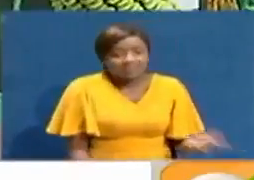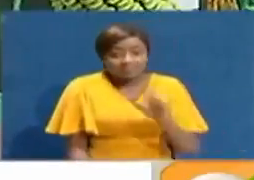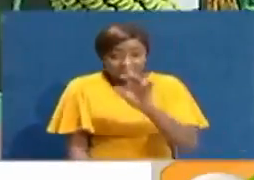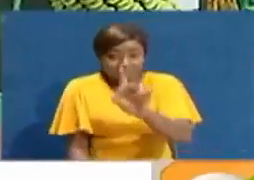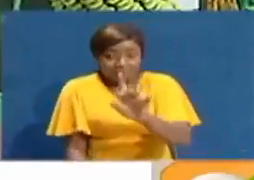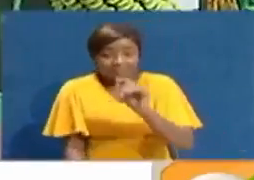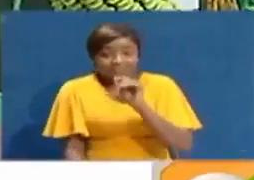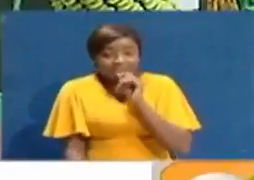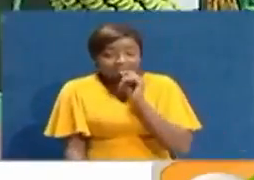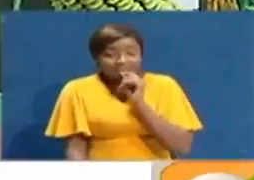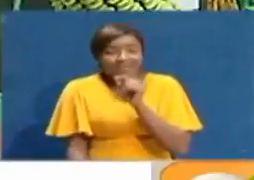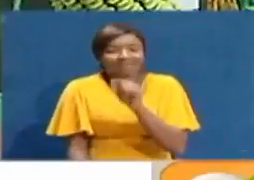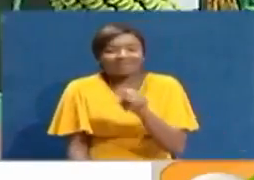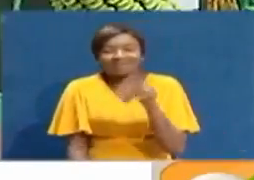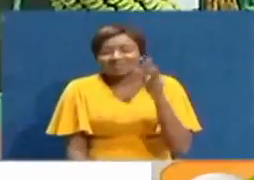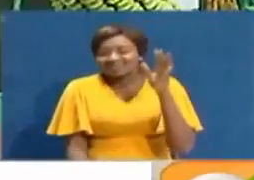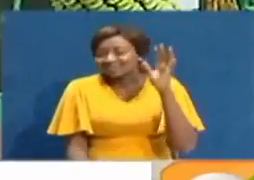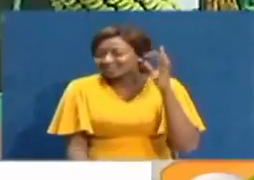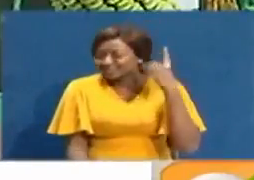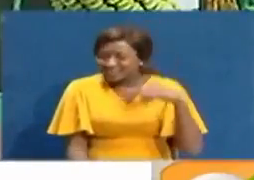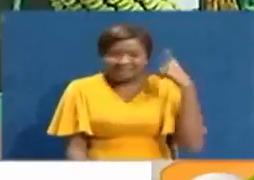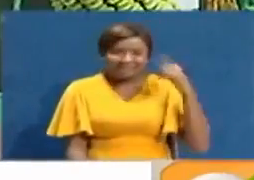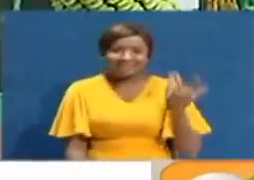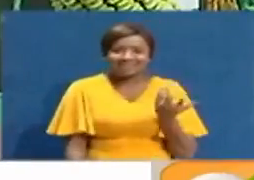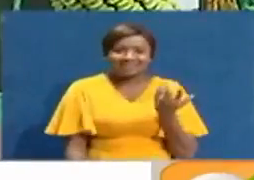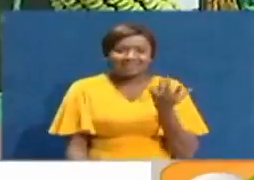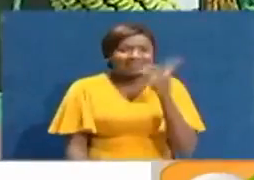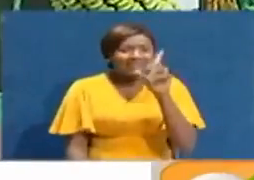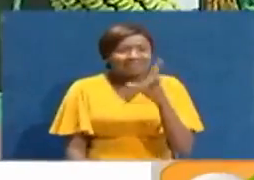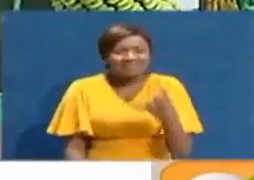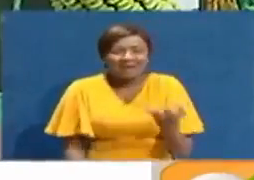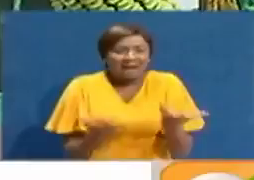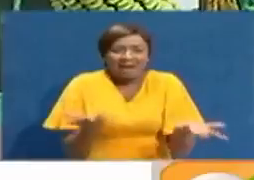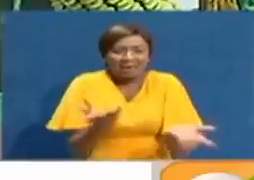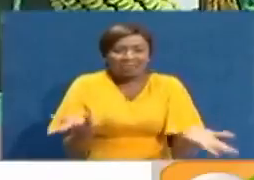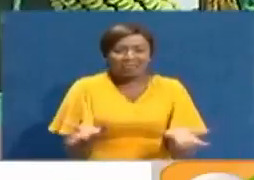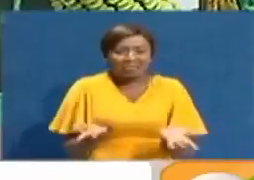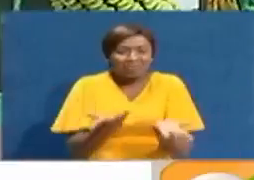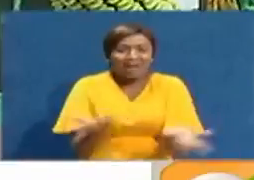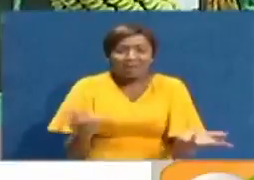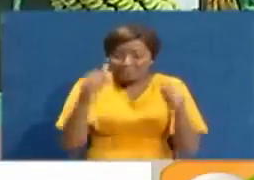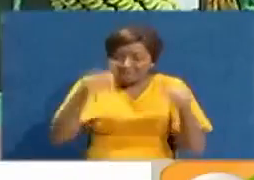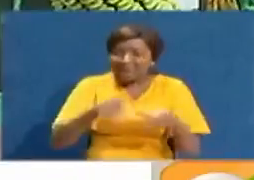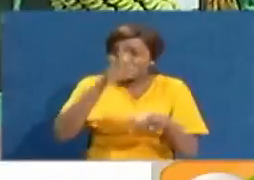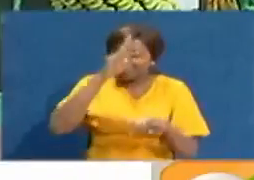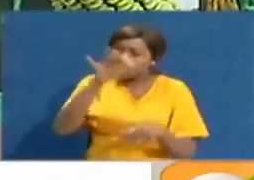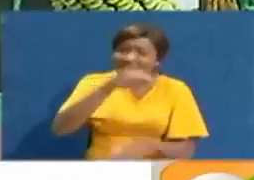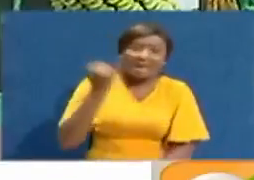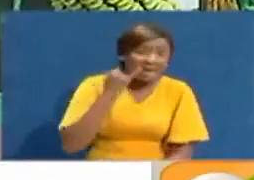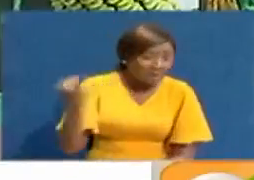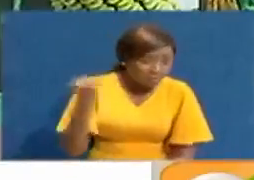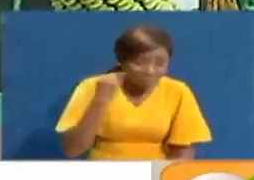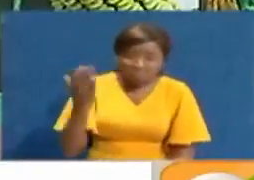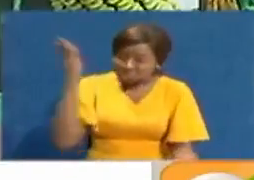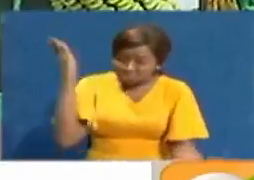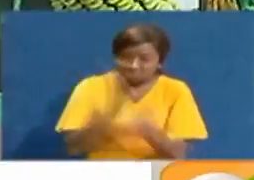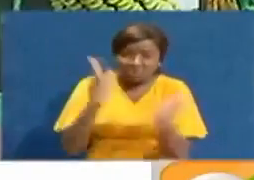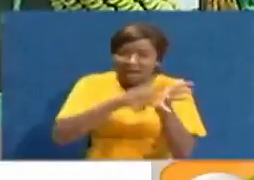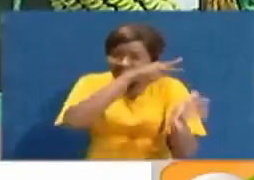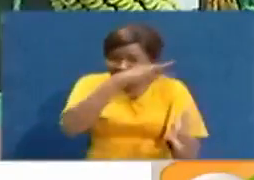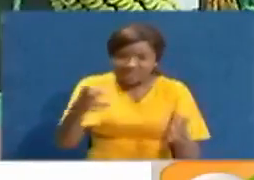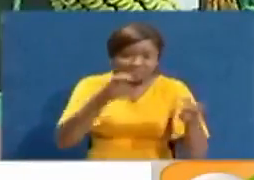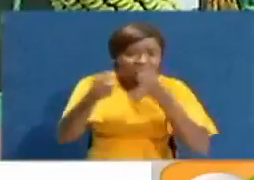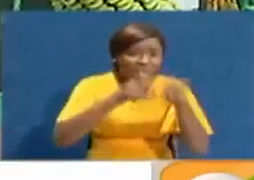listen, this is absolute madness. Are we to believe that in this day and age, the police in Nakuru have miserably failed